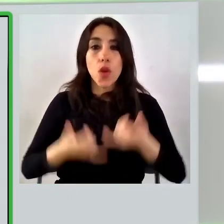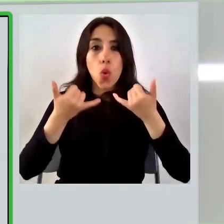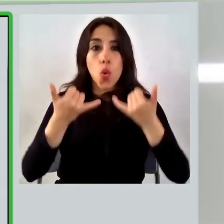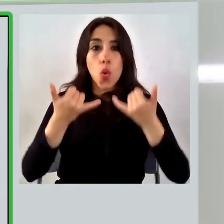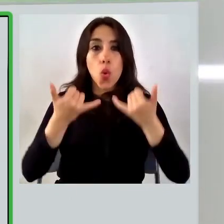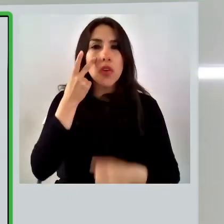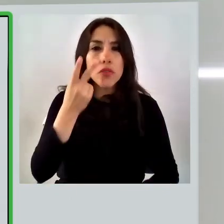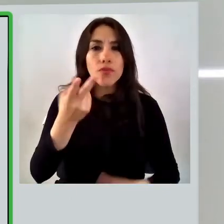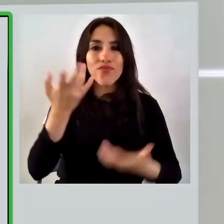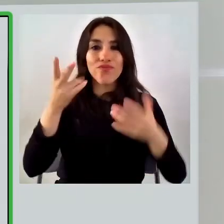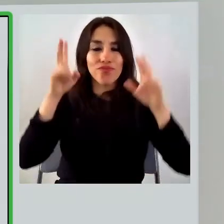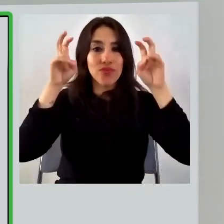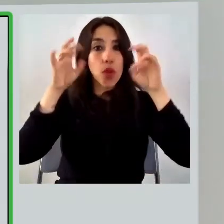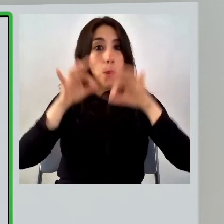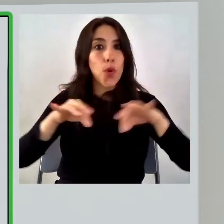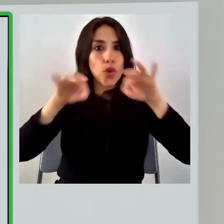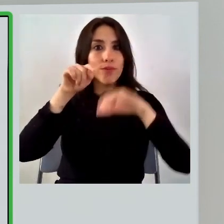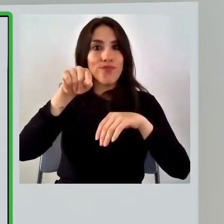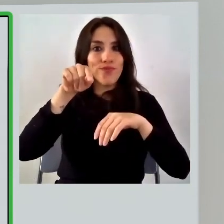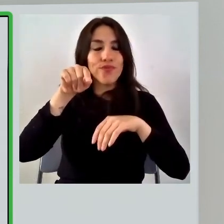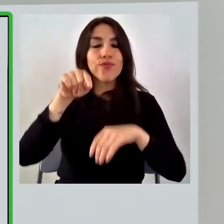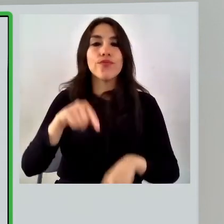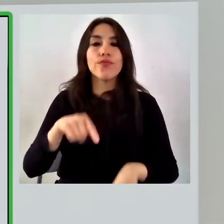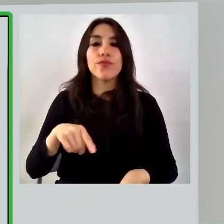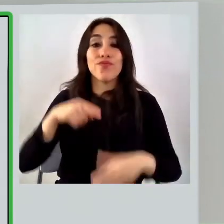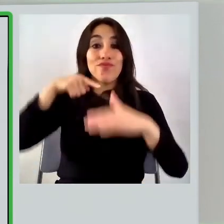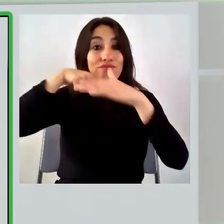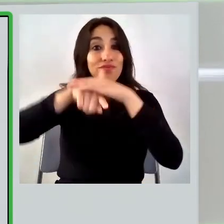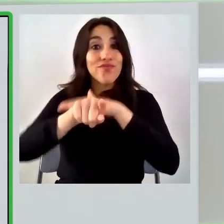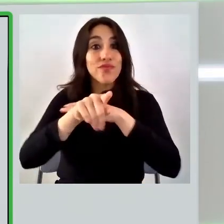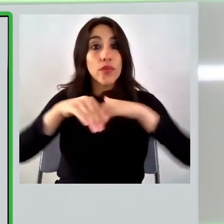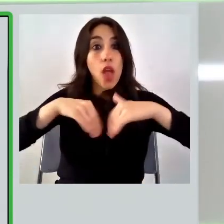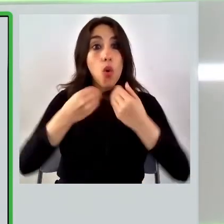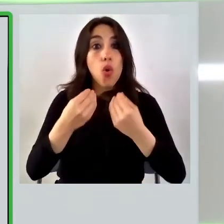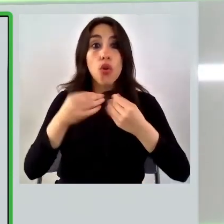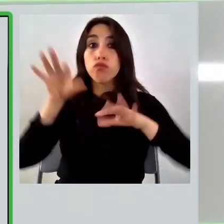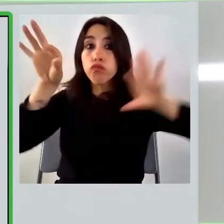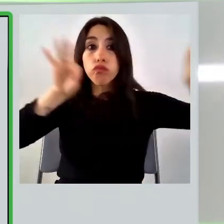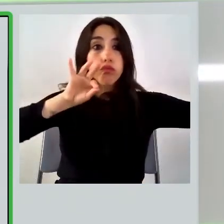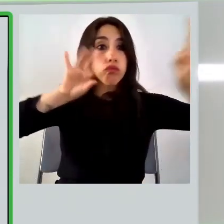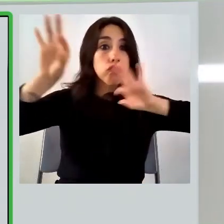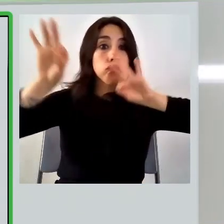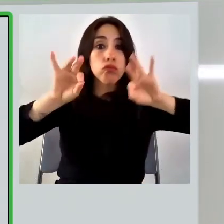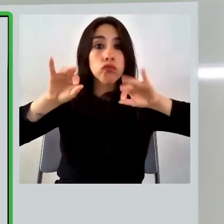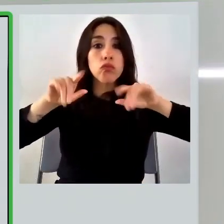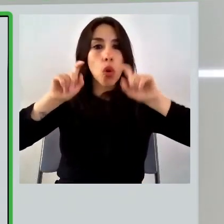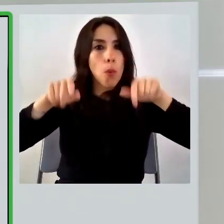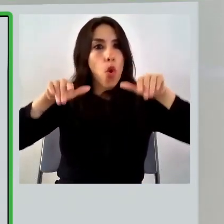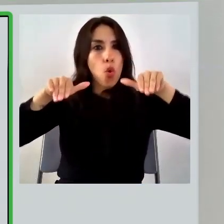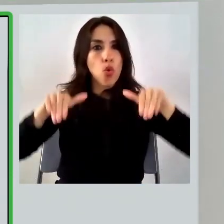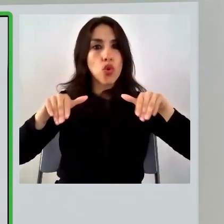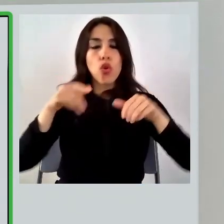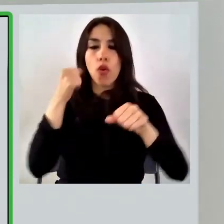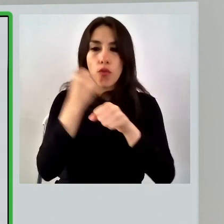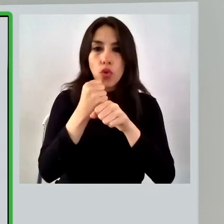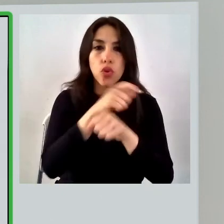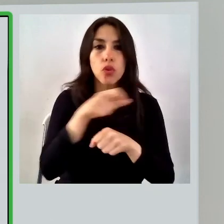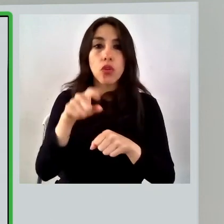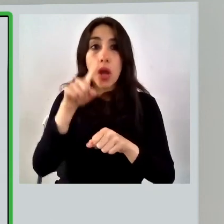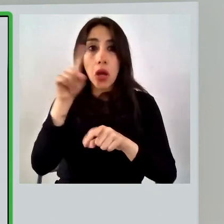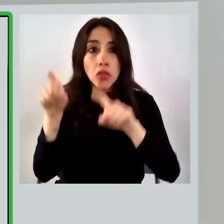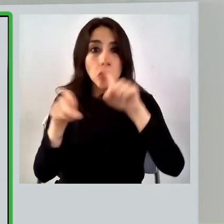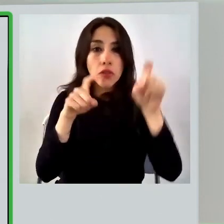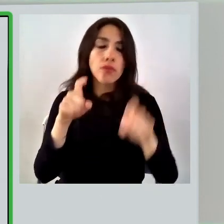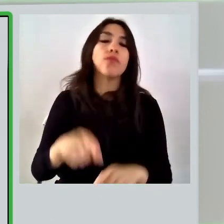and employees about whether they feel their workplace, that workplace they operate in, enables thriving of employees